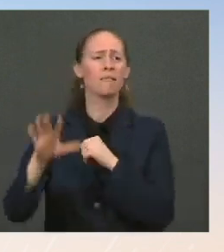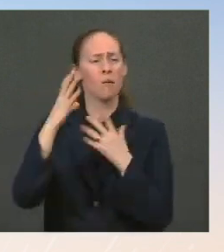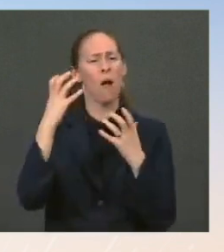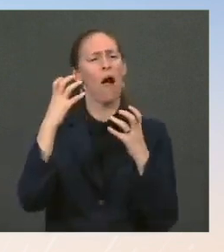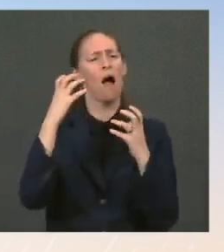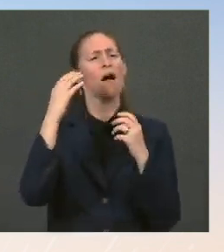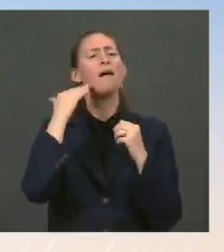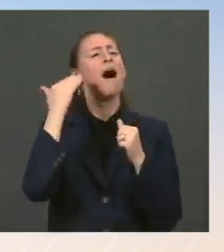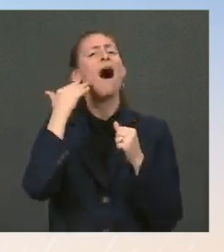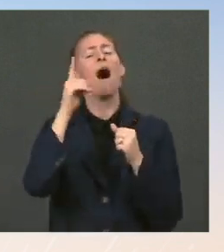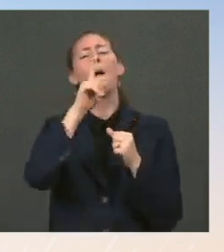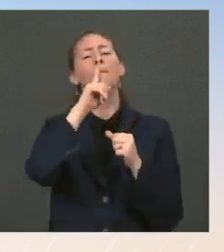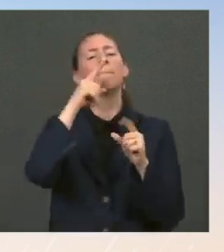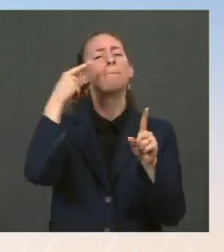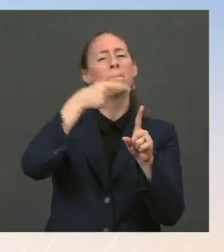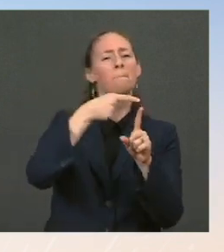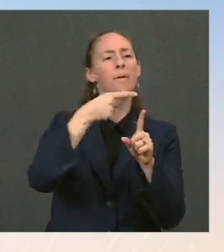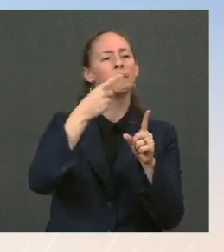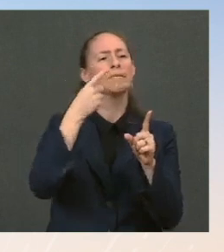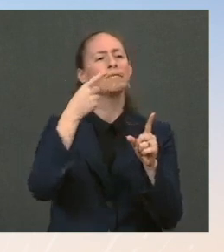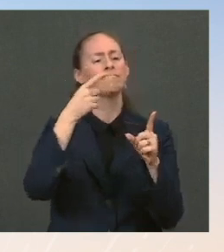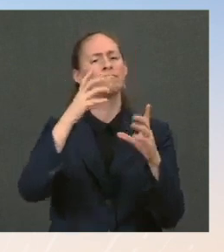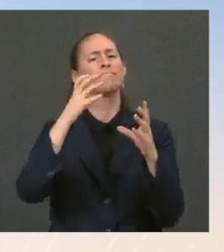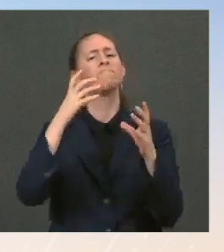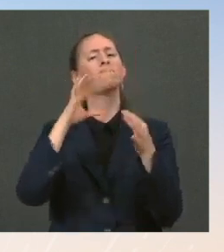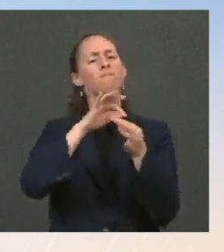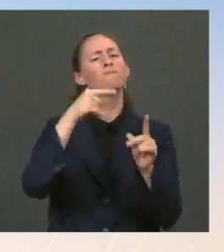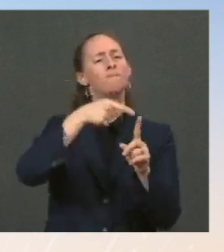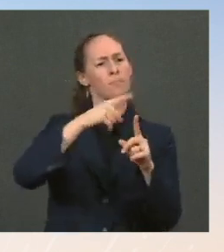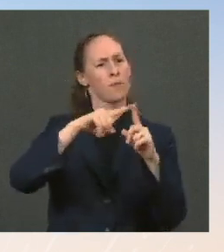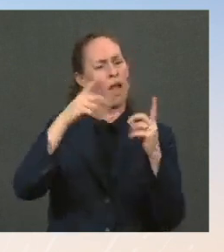by activists. Certainly there's a movement there in Congress.